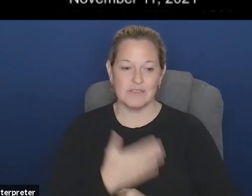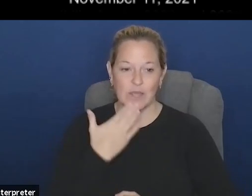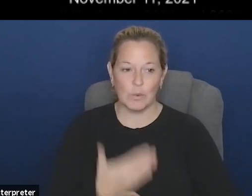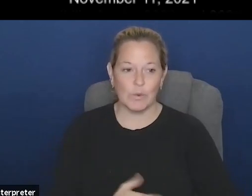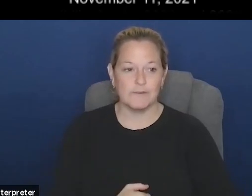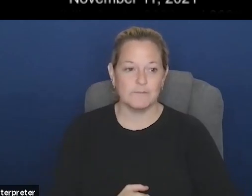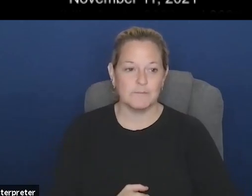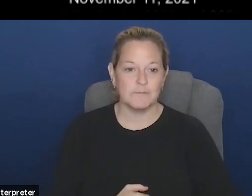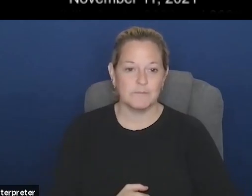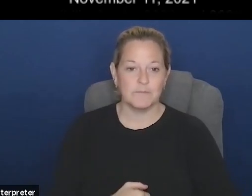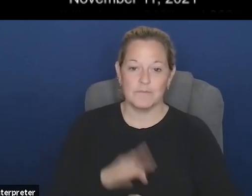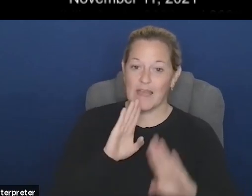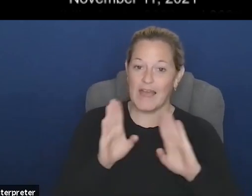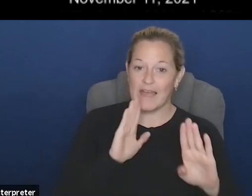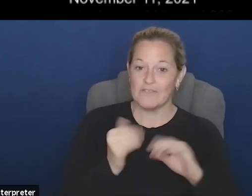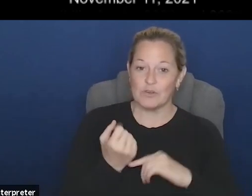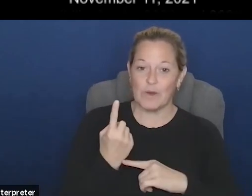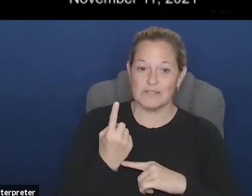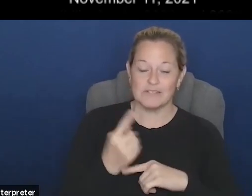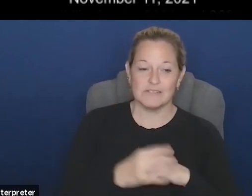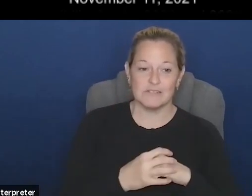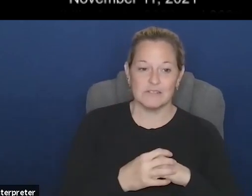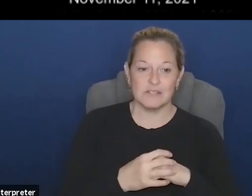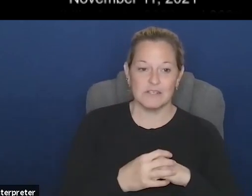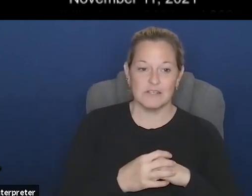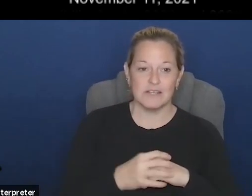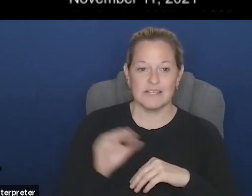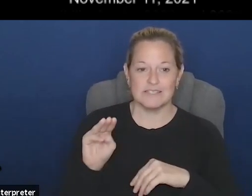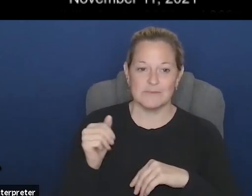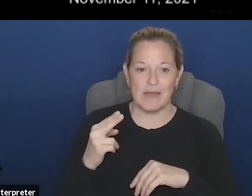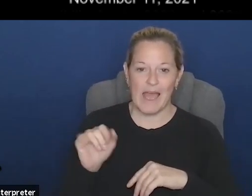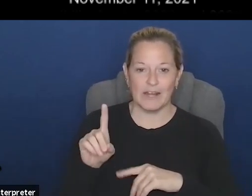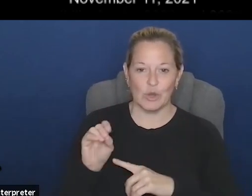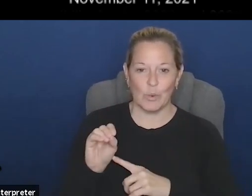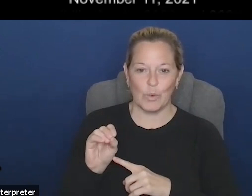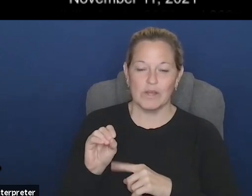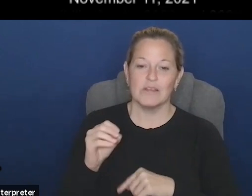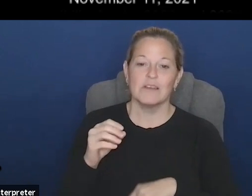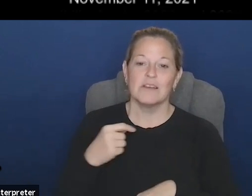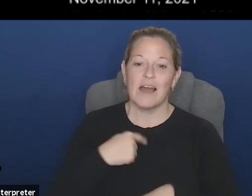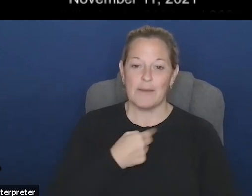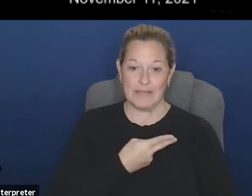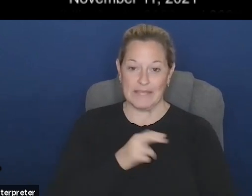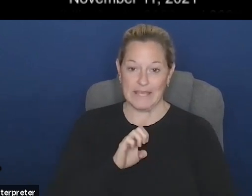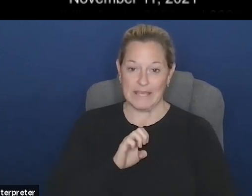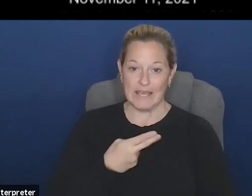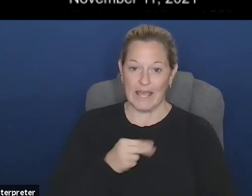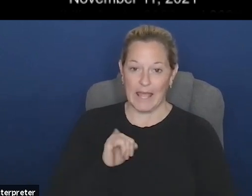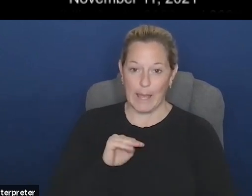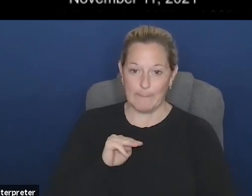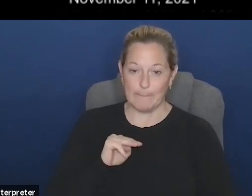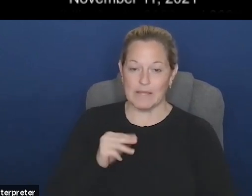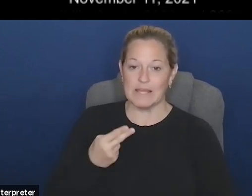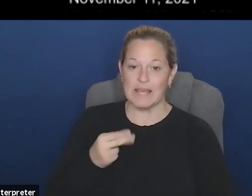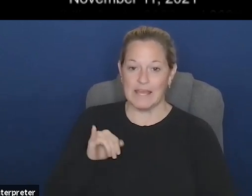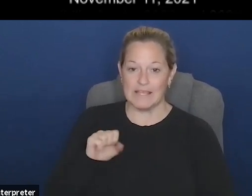And hi, everybody. It's Mahadeo again. So I go by he, him, and his pronouns. I